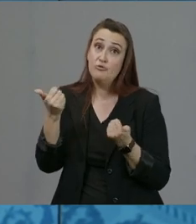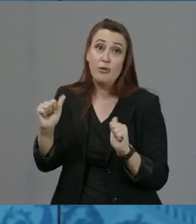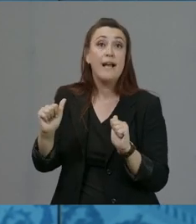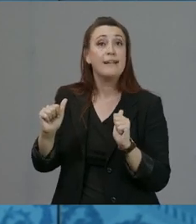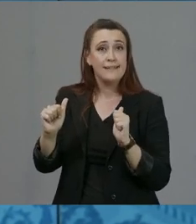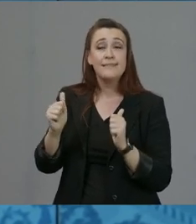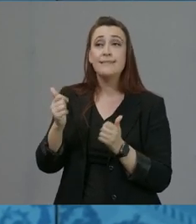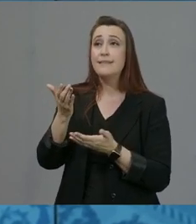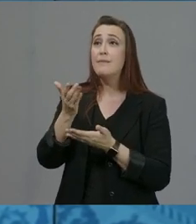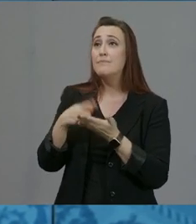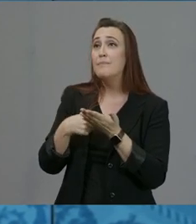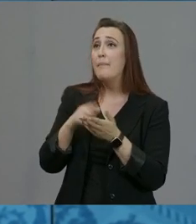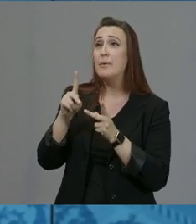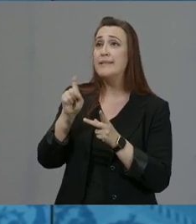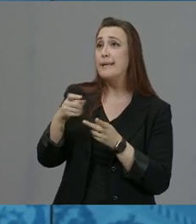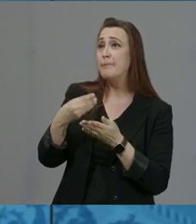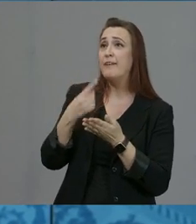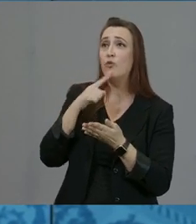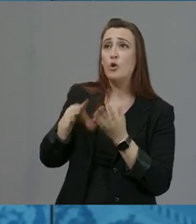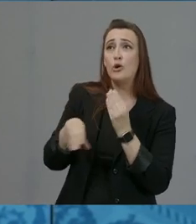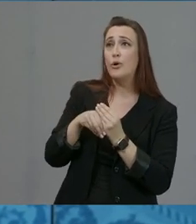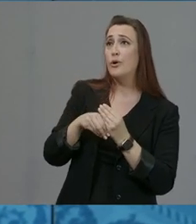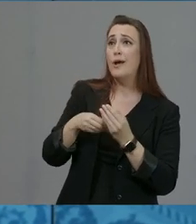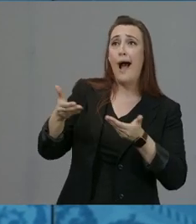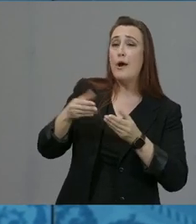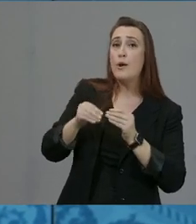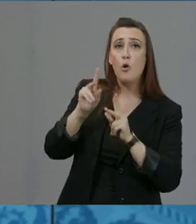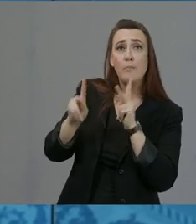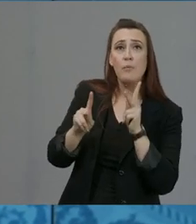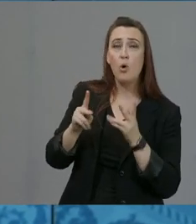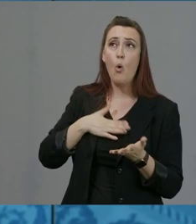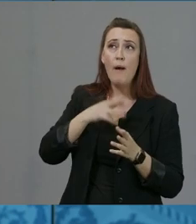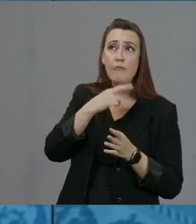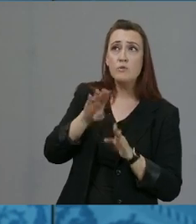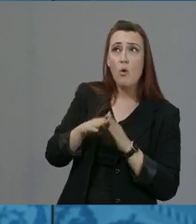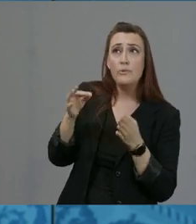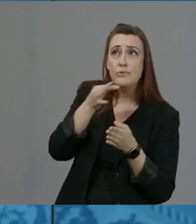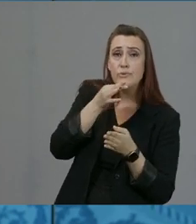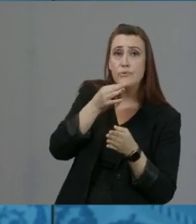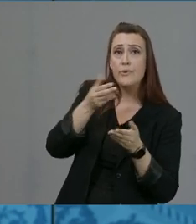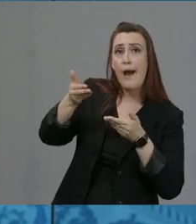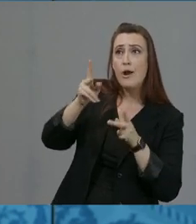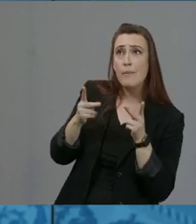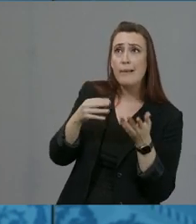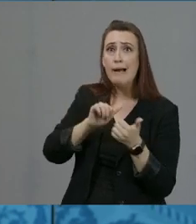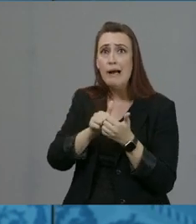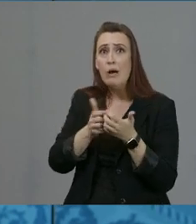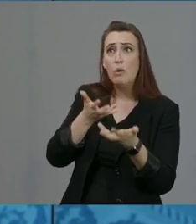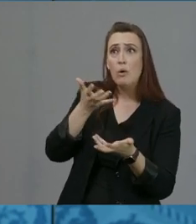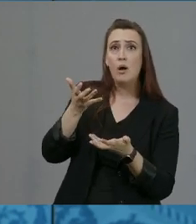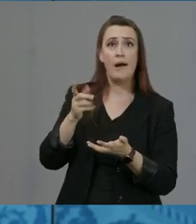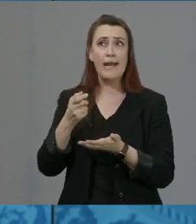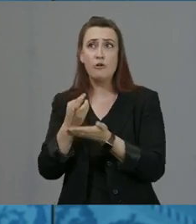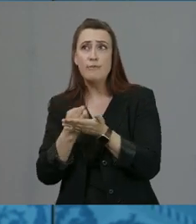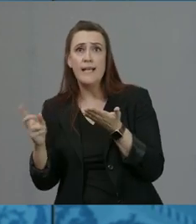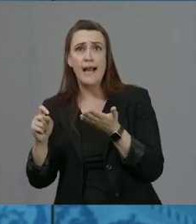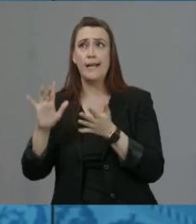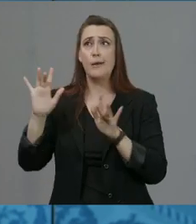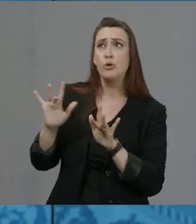employees or additional servers and computer resources, he has. So that